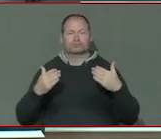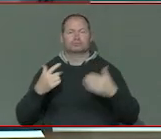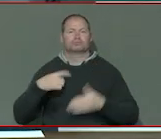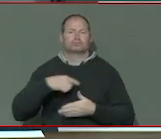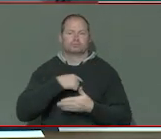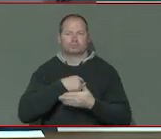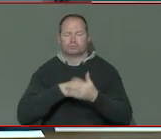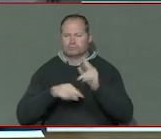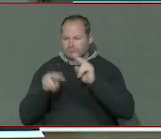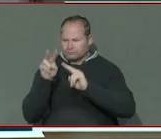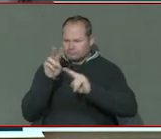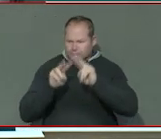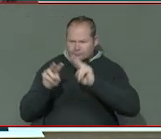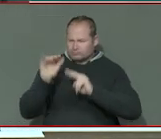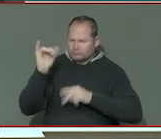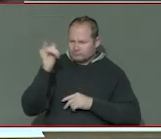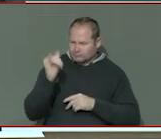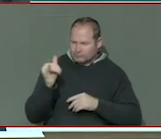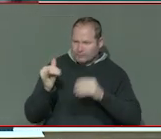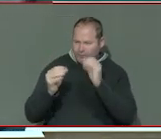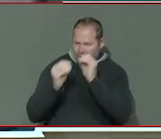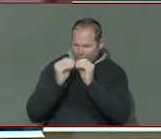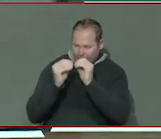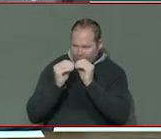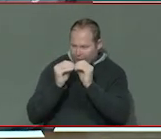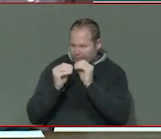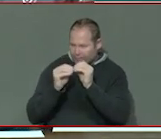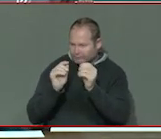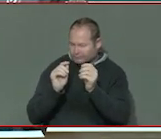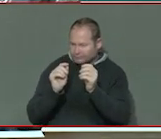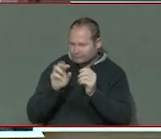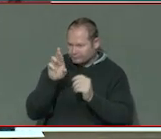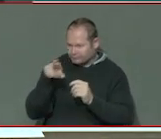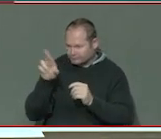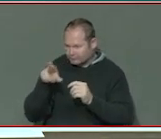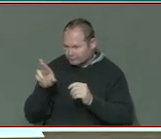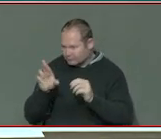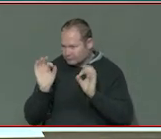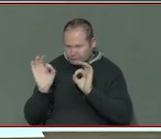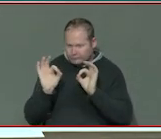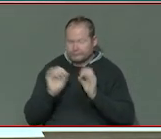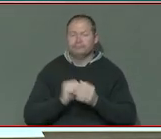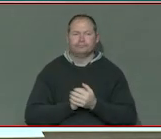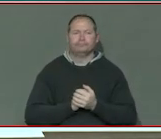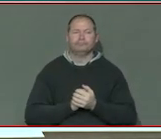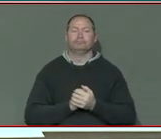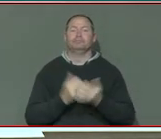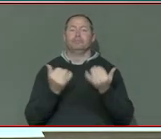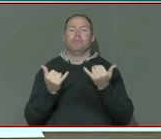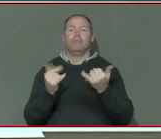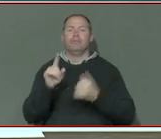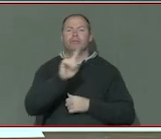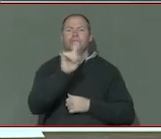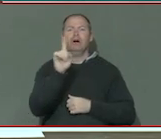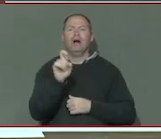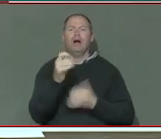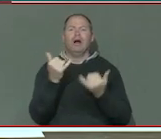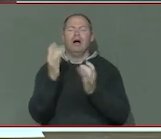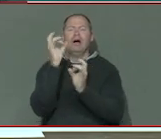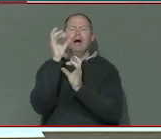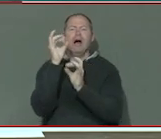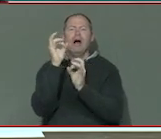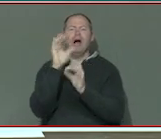those corrections were made. All right. Then they say refer to information